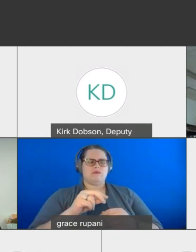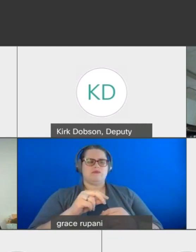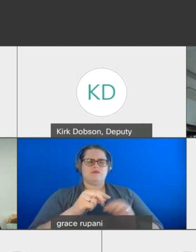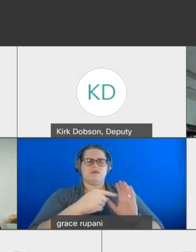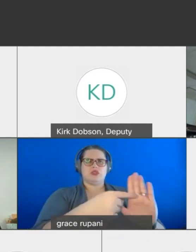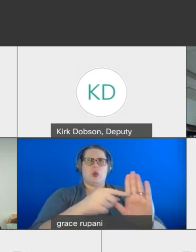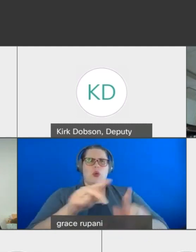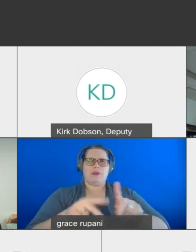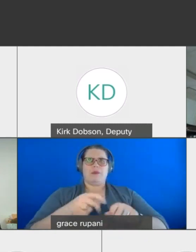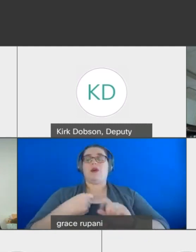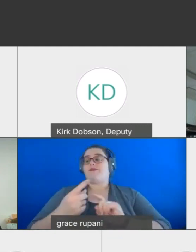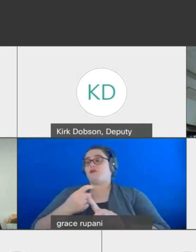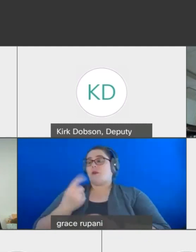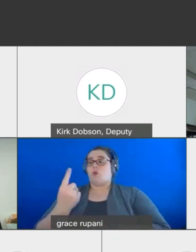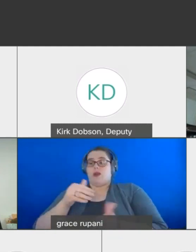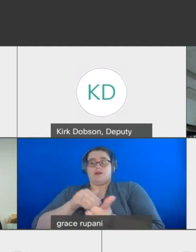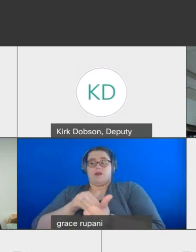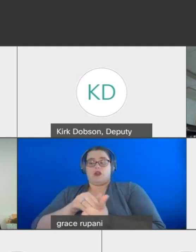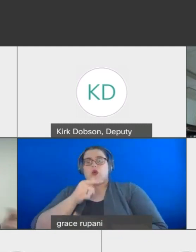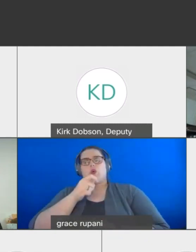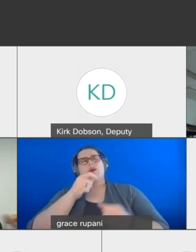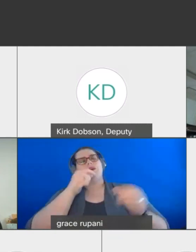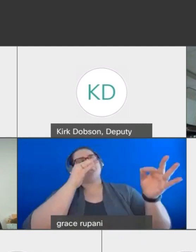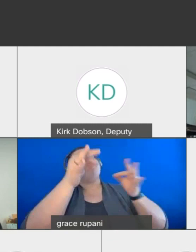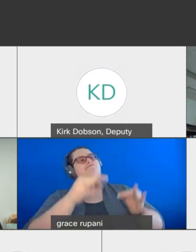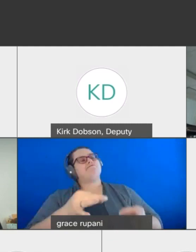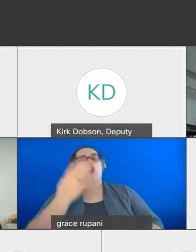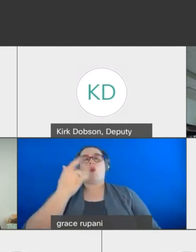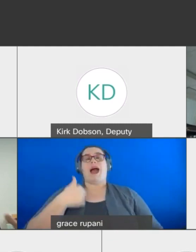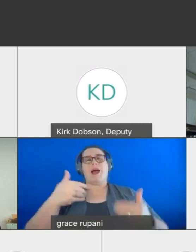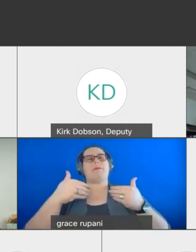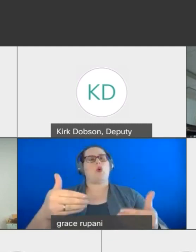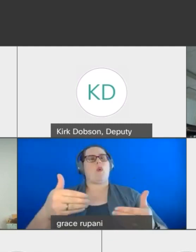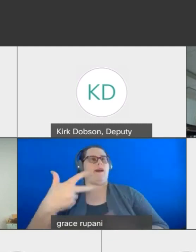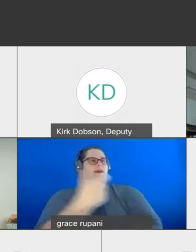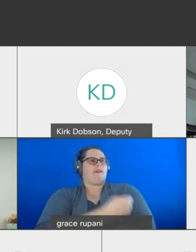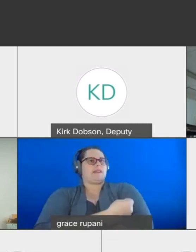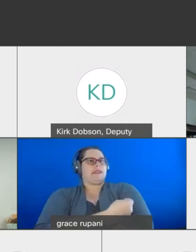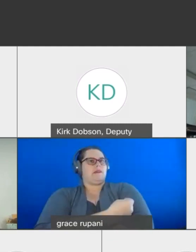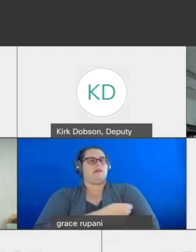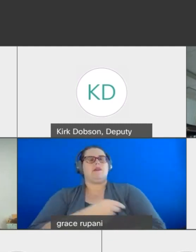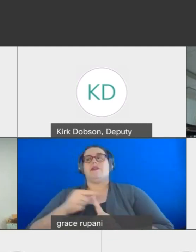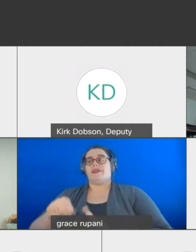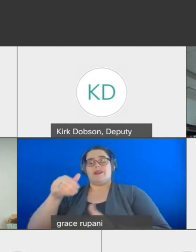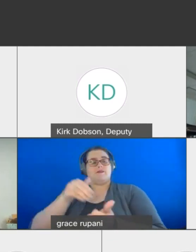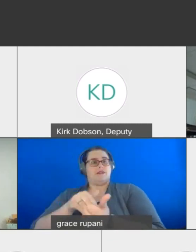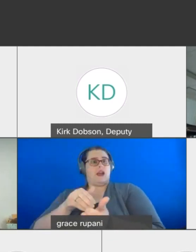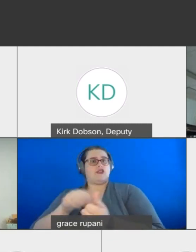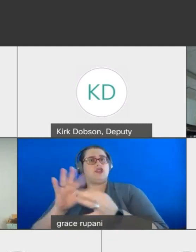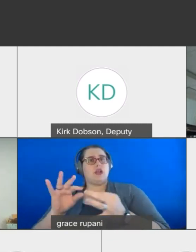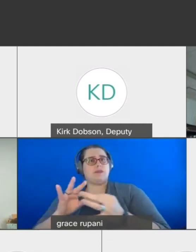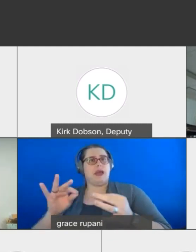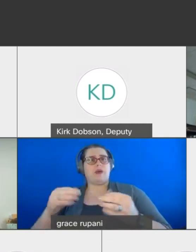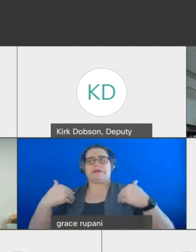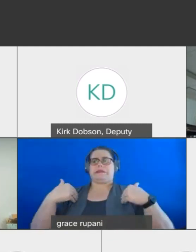from a doctor who says why I'm getting the vaccine. And she, in fact, talked about initially being hesitant. And I thought